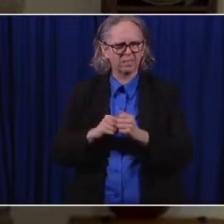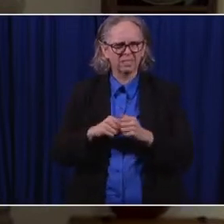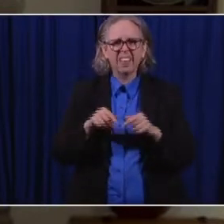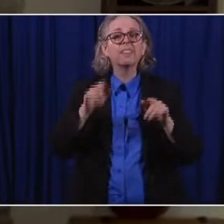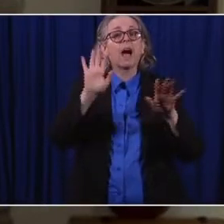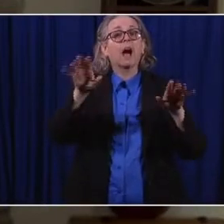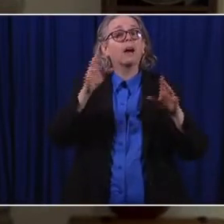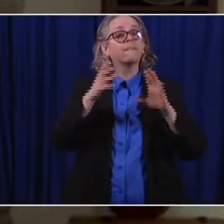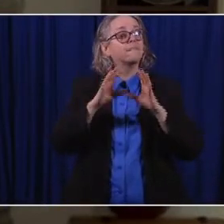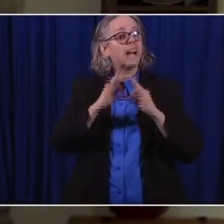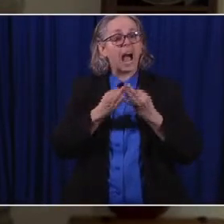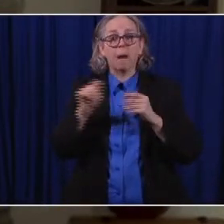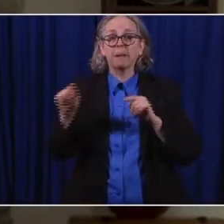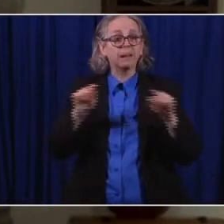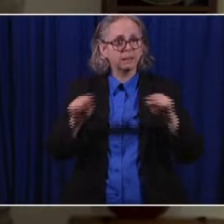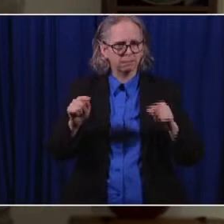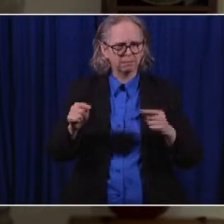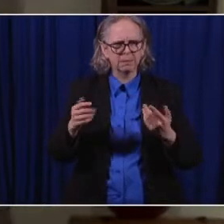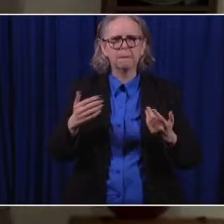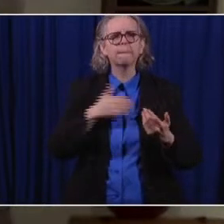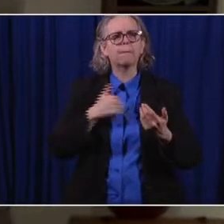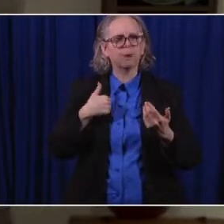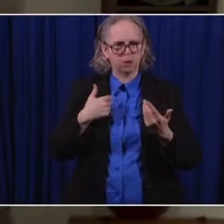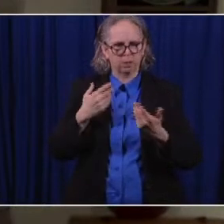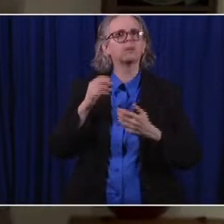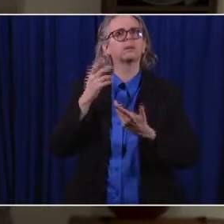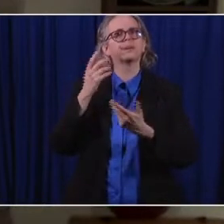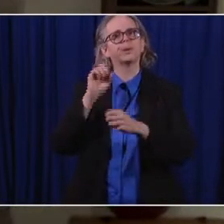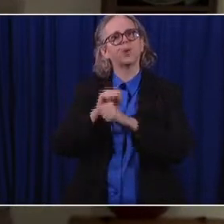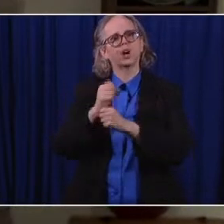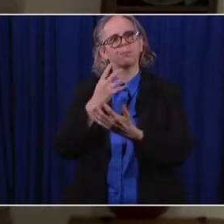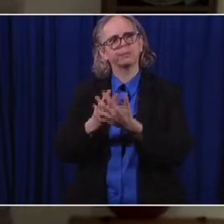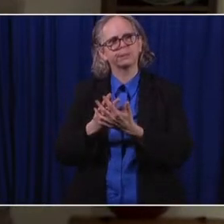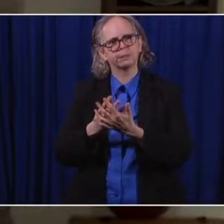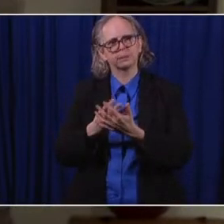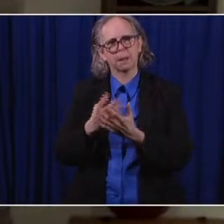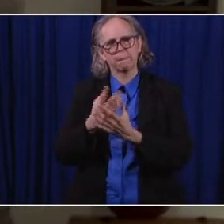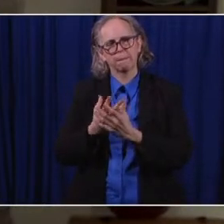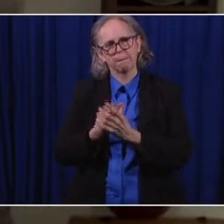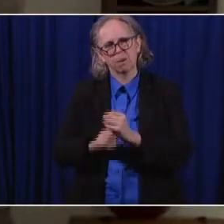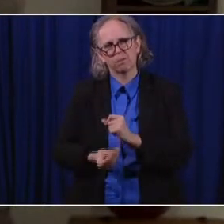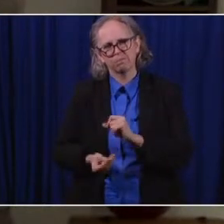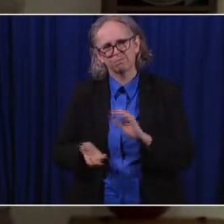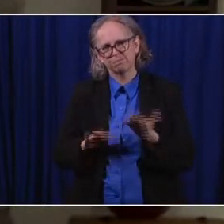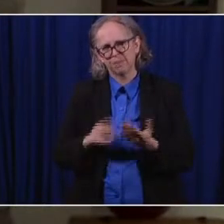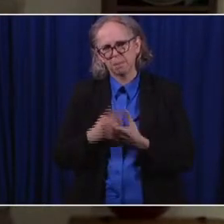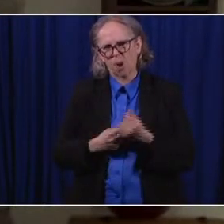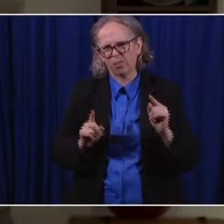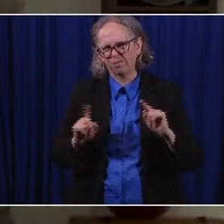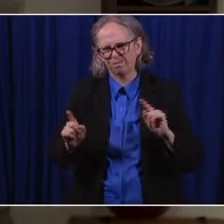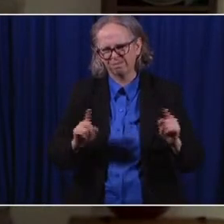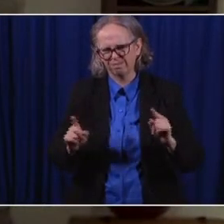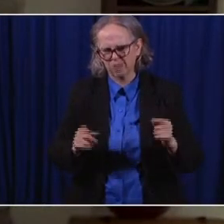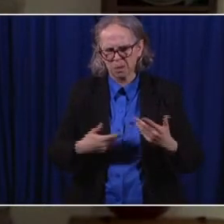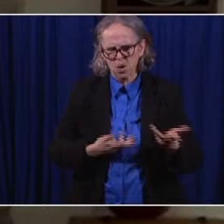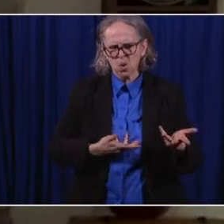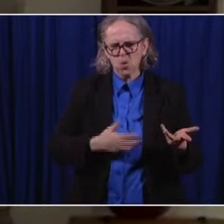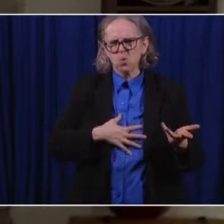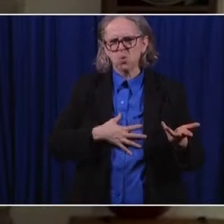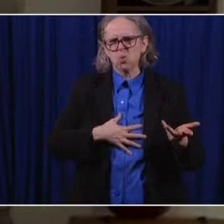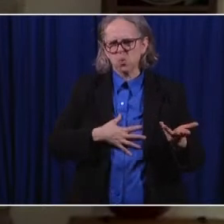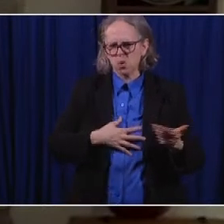of Ohio, and worked in our prisons. And they got COVID. So, our heart goes out to